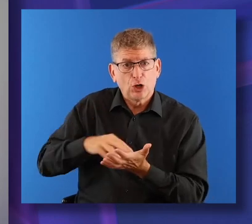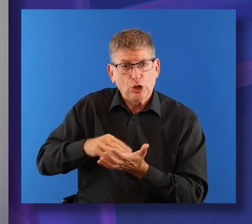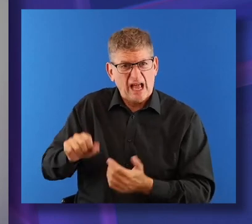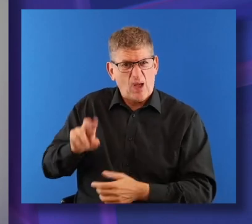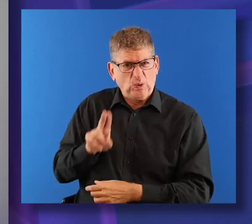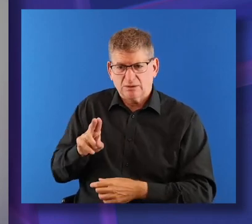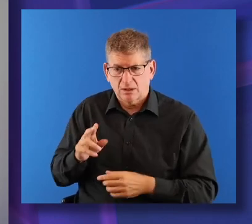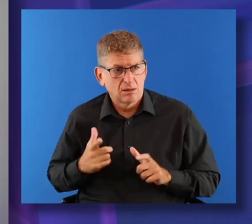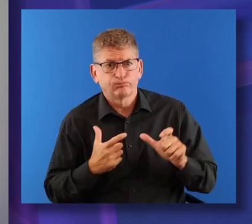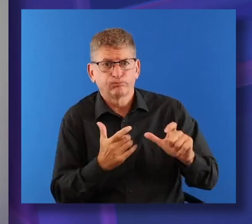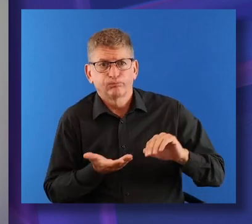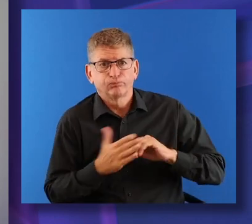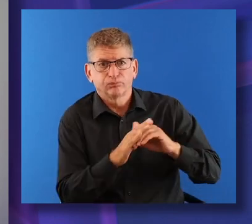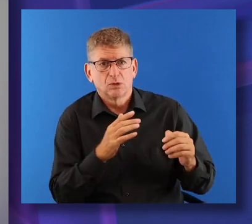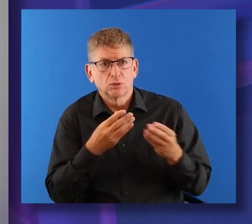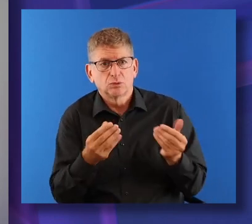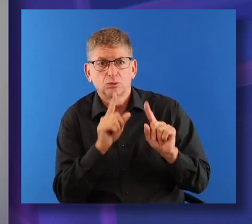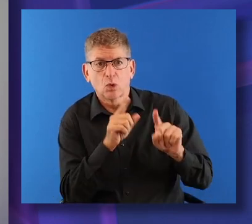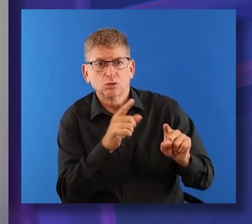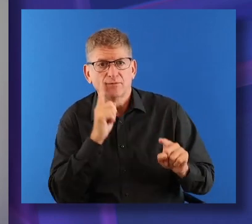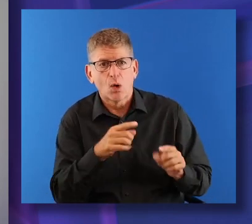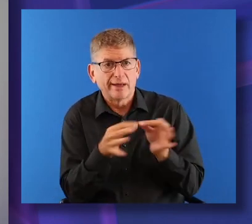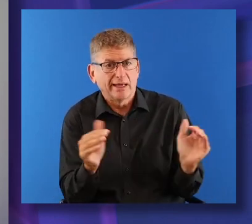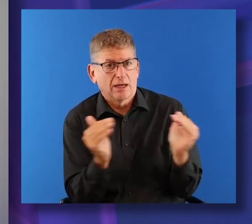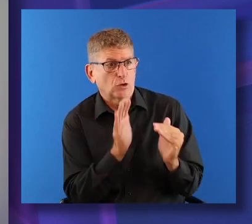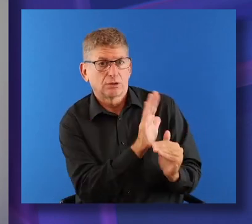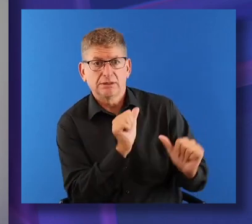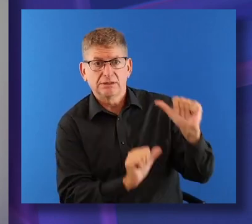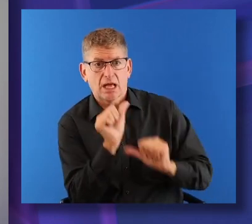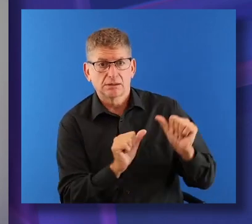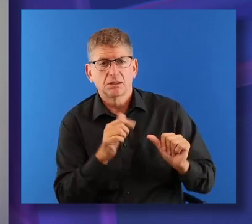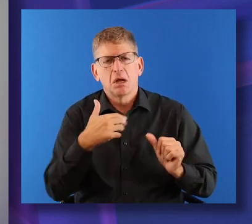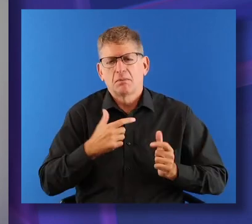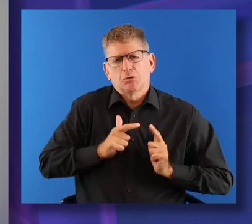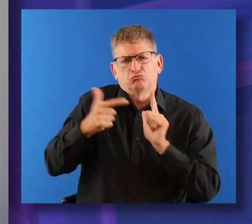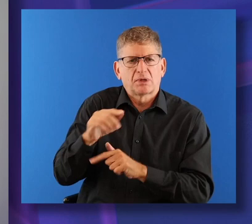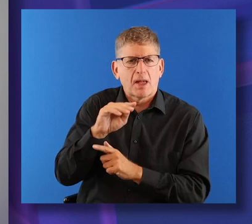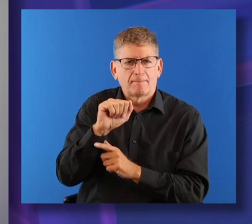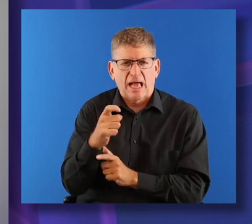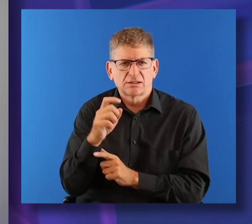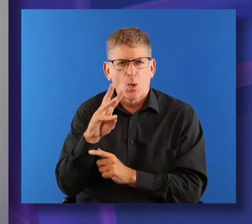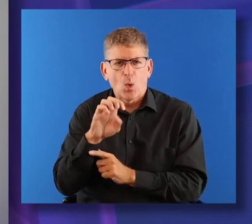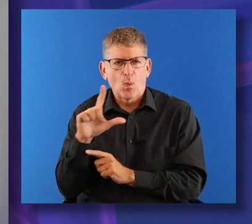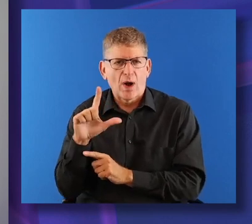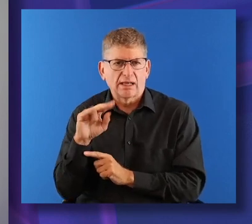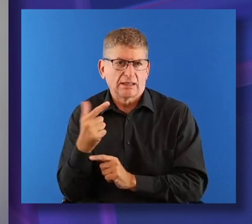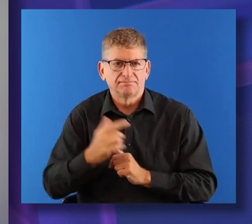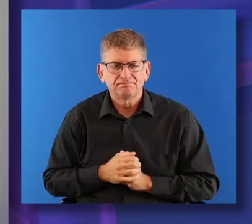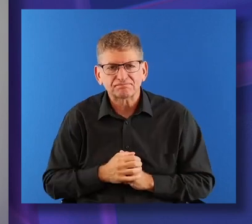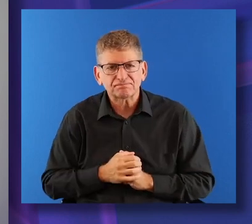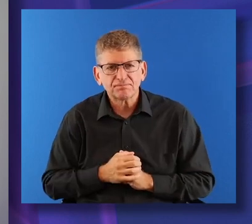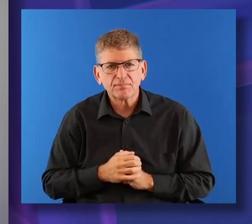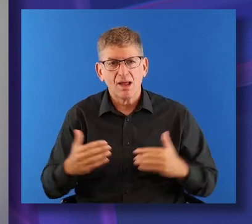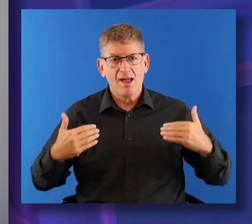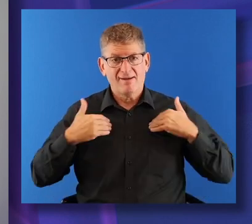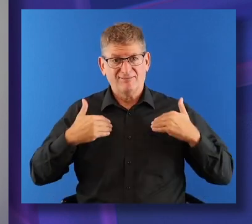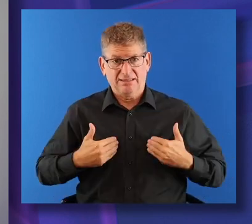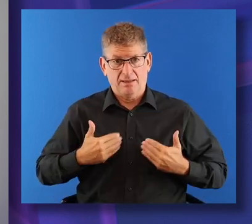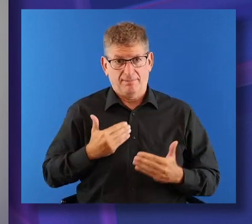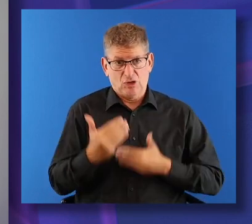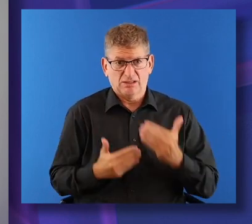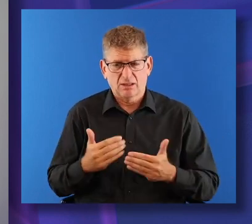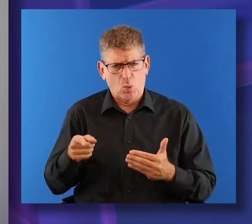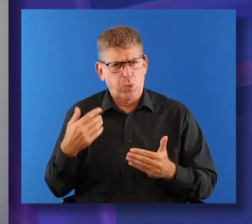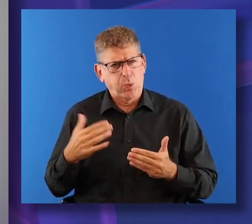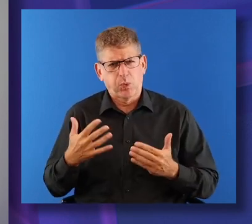Physical processes span an enormous range of both spatial and temporal scales. From the formation of galaxies at